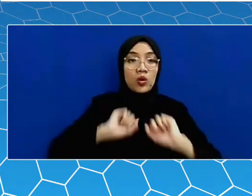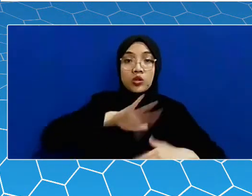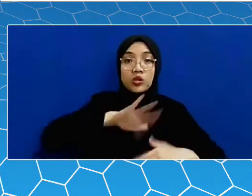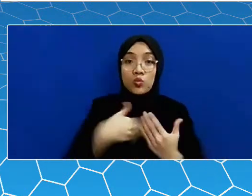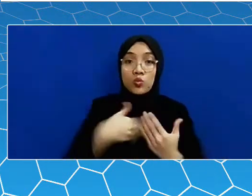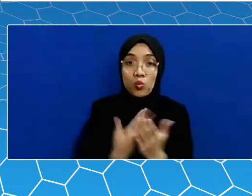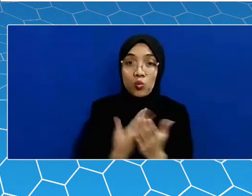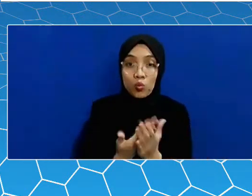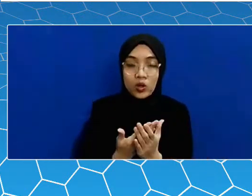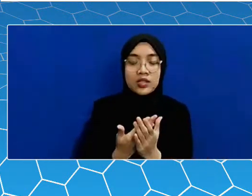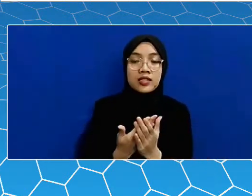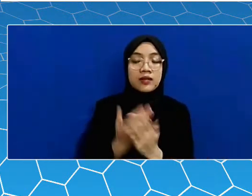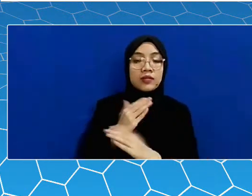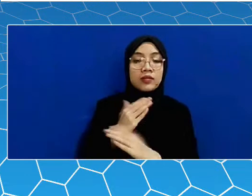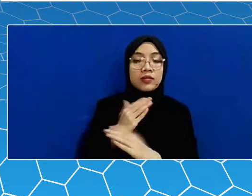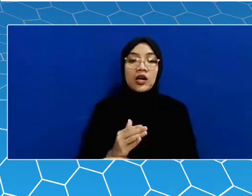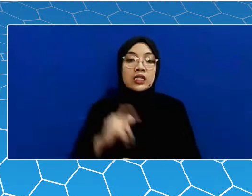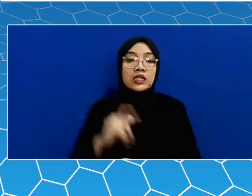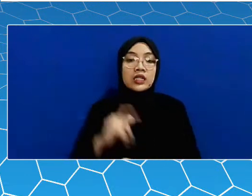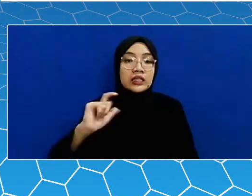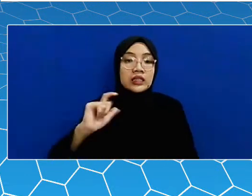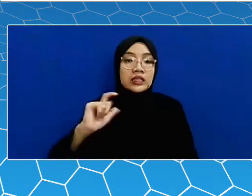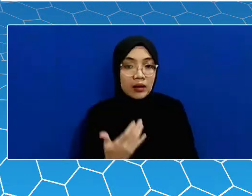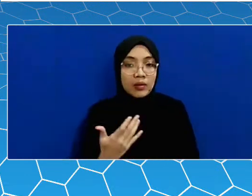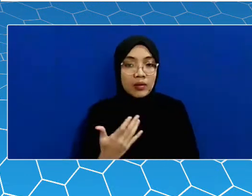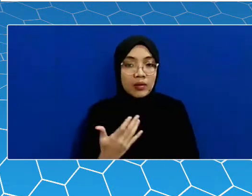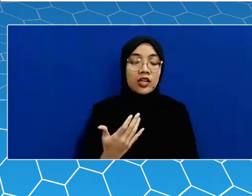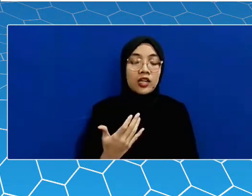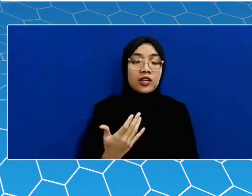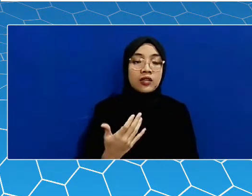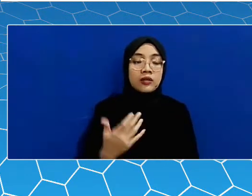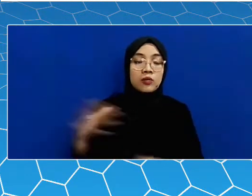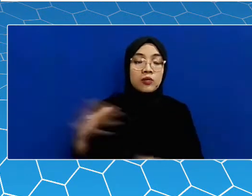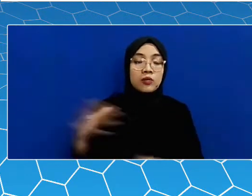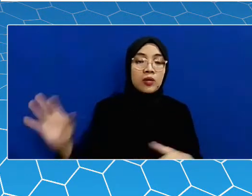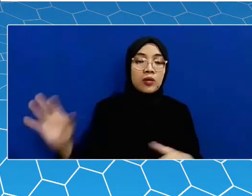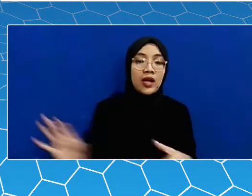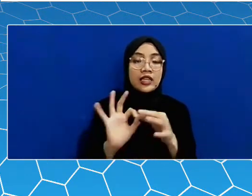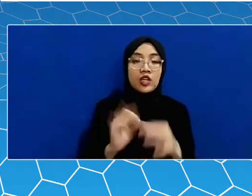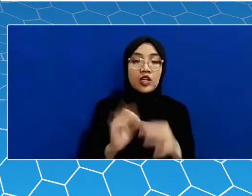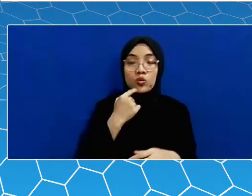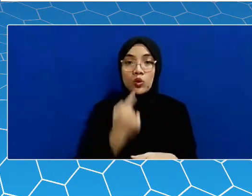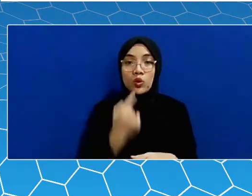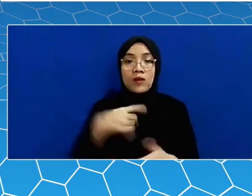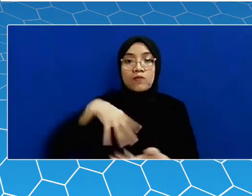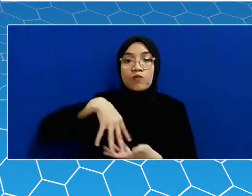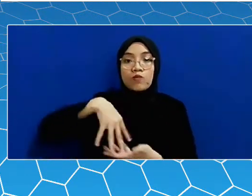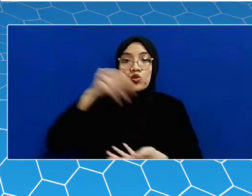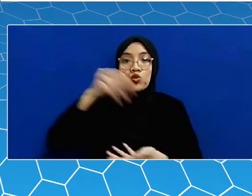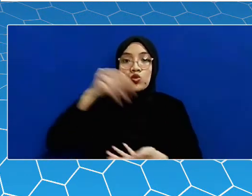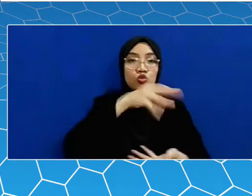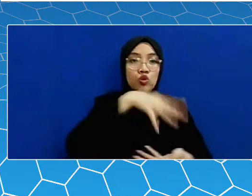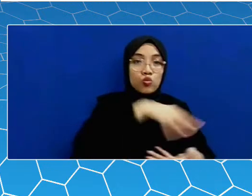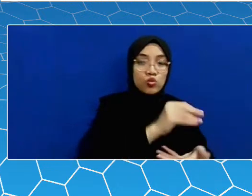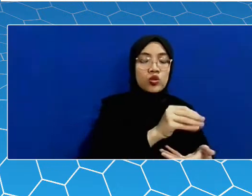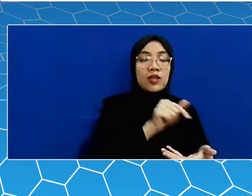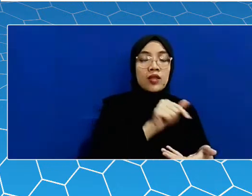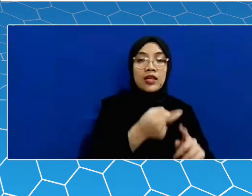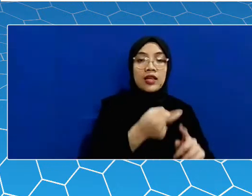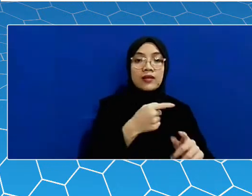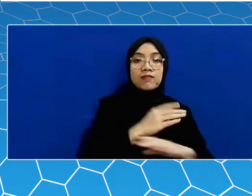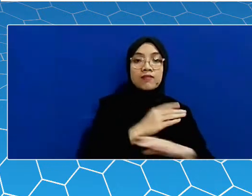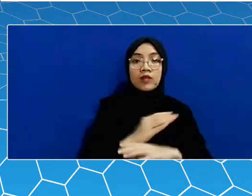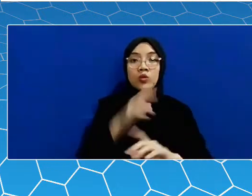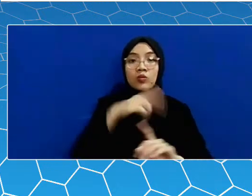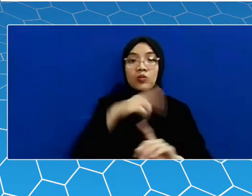screening platform that links into multiple downstream screening centres, both established centres and new screening clinics that have been set up by the